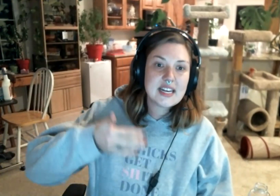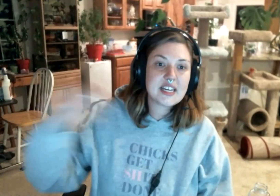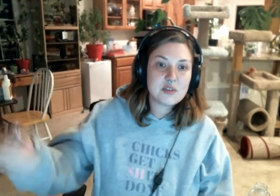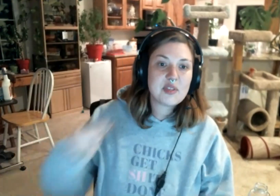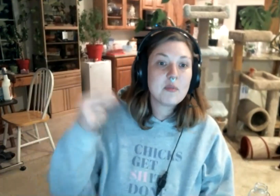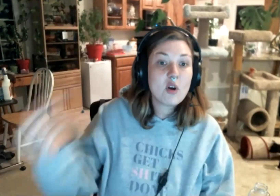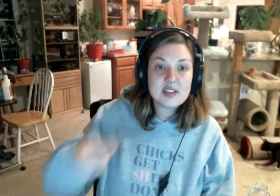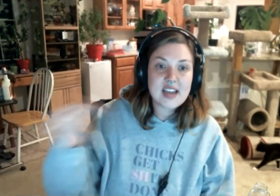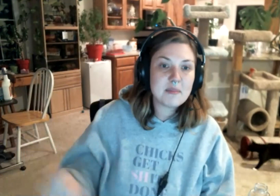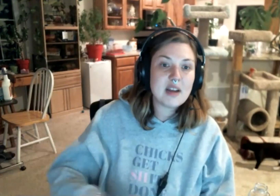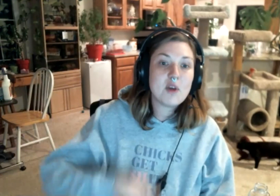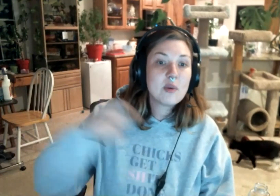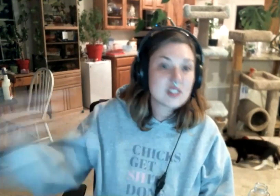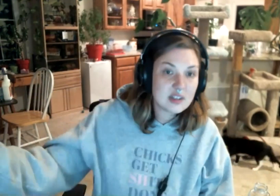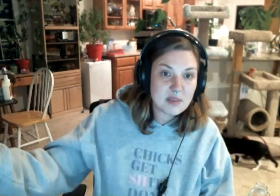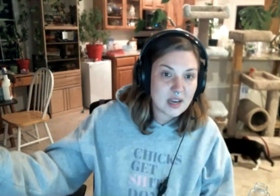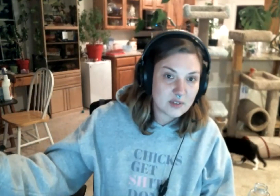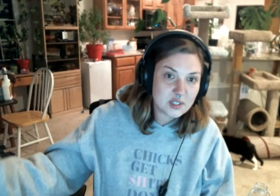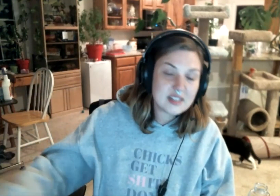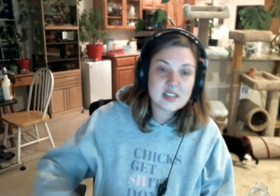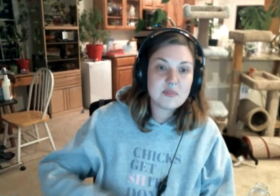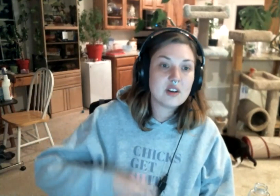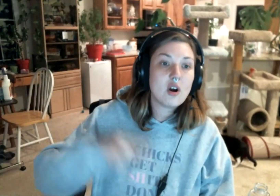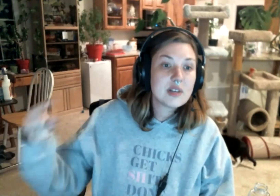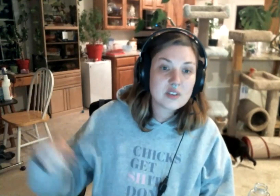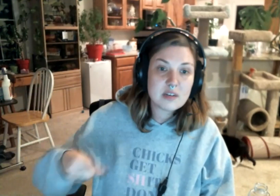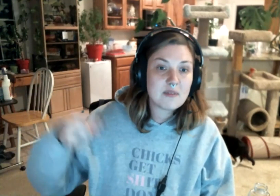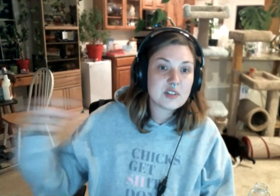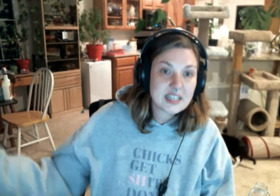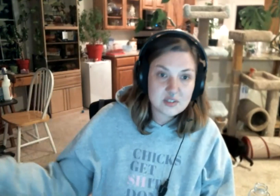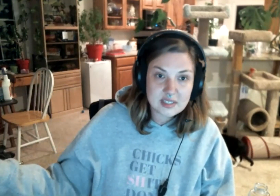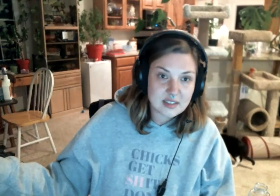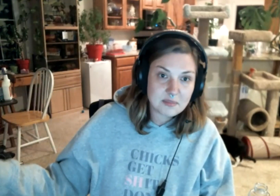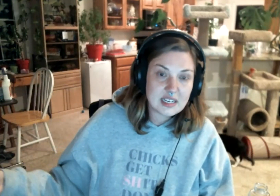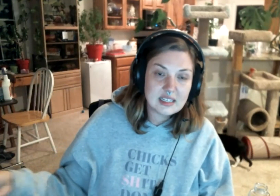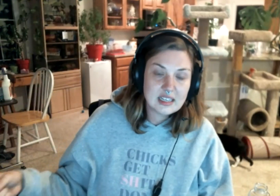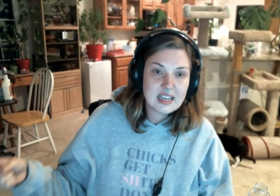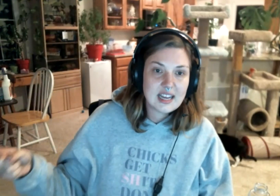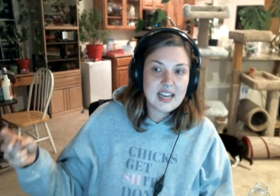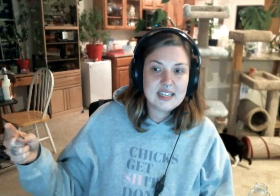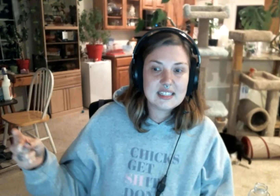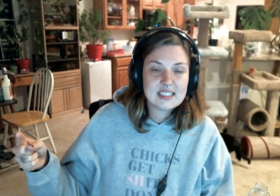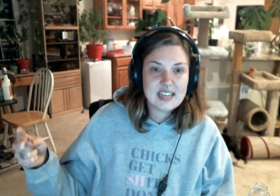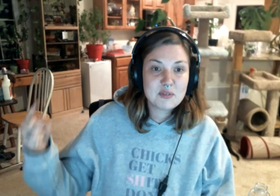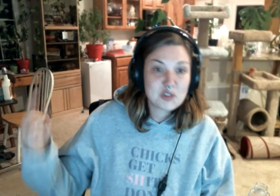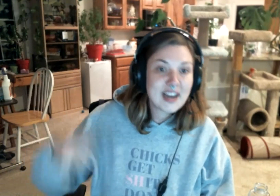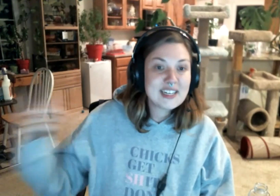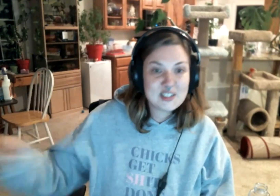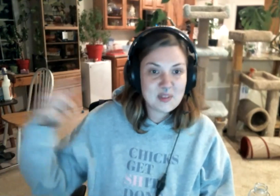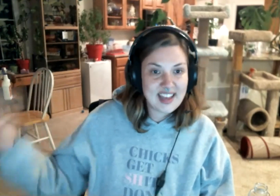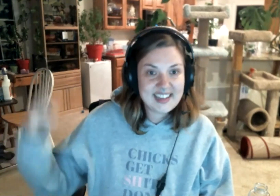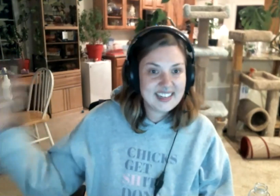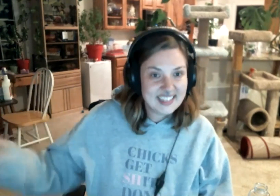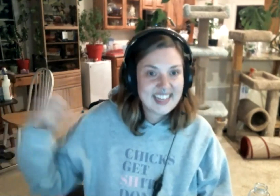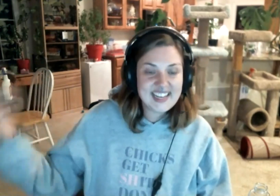stay connected with them all the time, and I'm always going to be up for doing something or always going to be up for scheduling something. And I was trying to